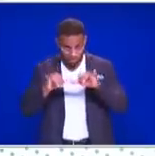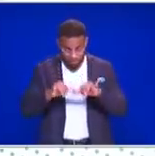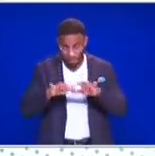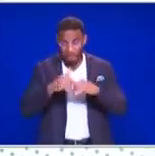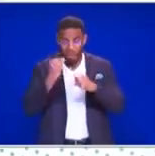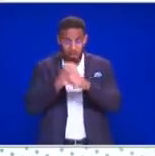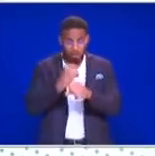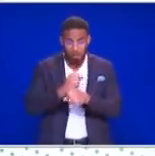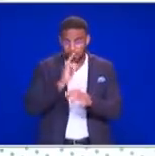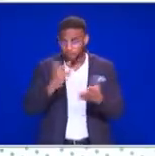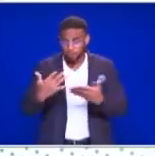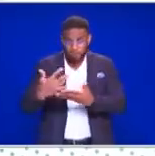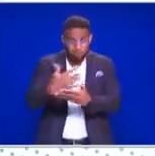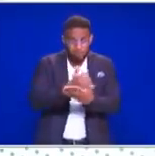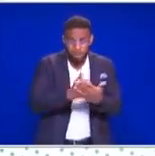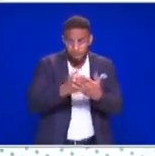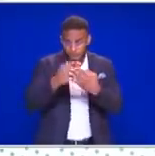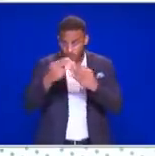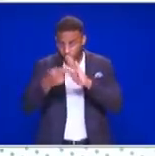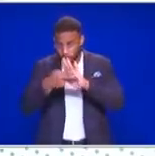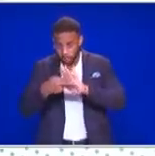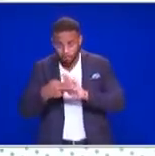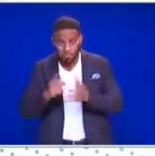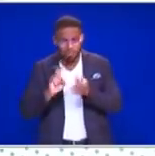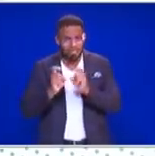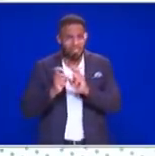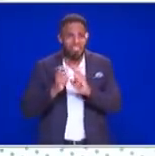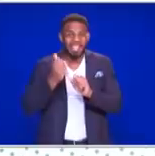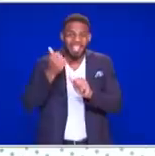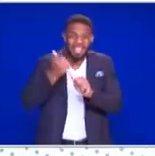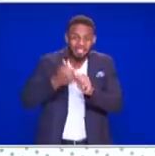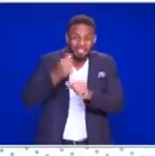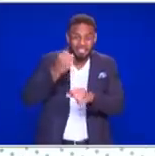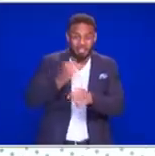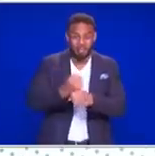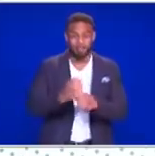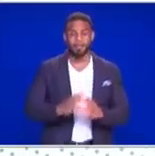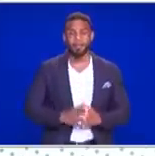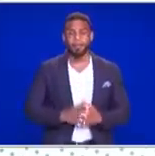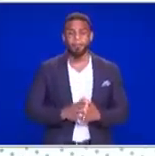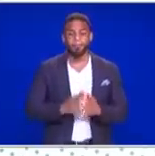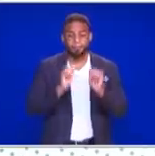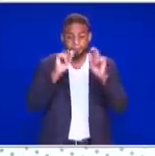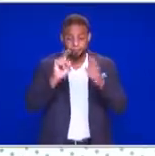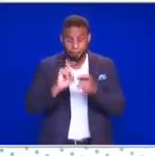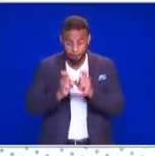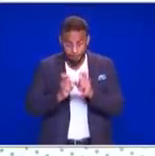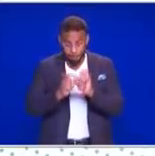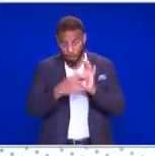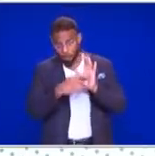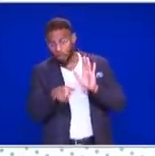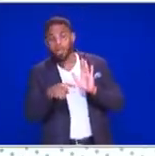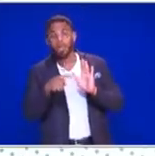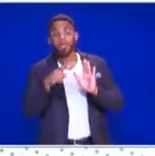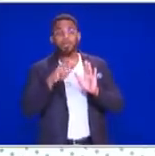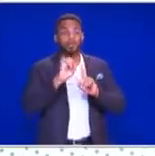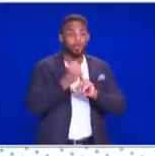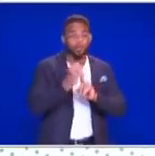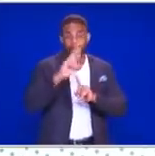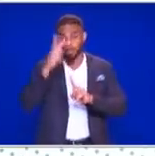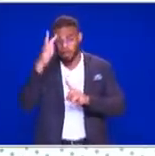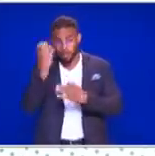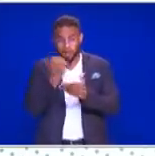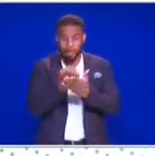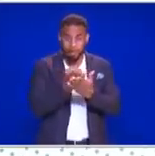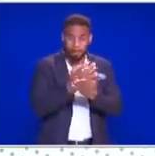how the statistics are collected and coded has changed every decade. These changes reflected social, political, and